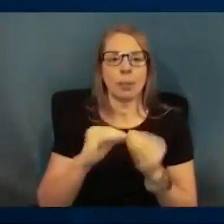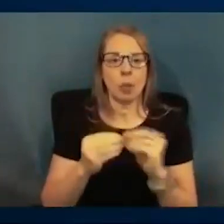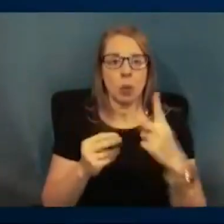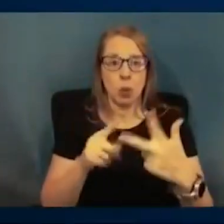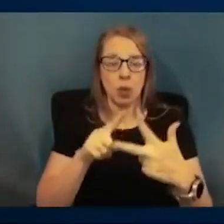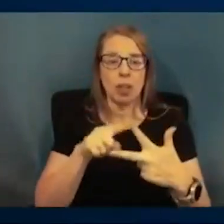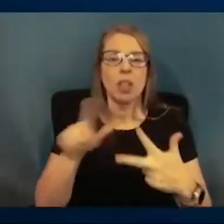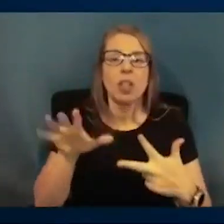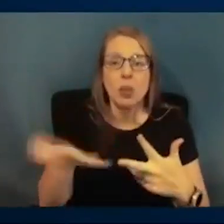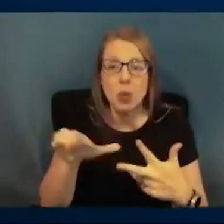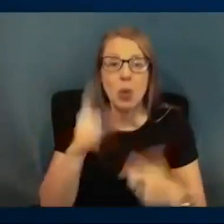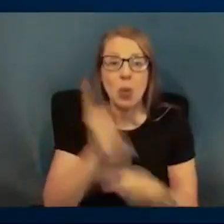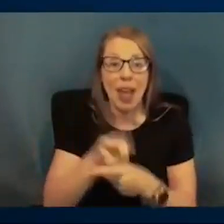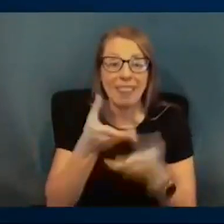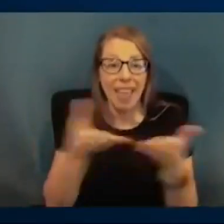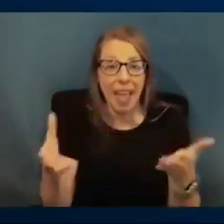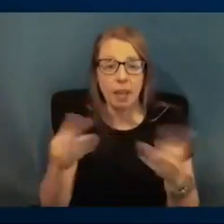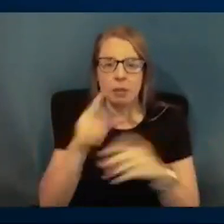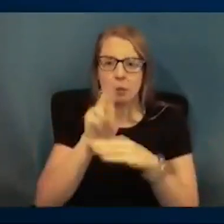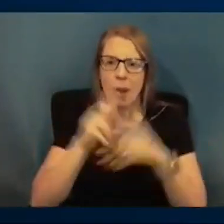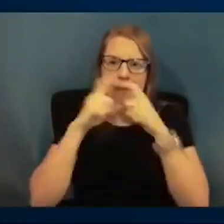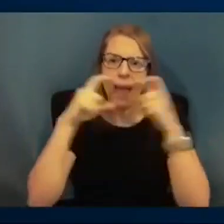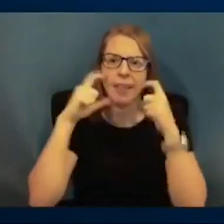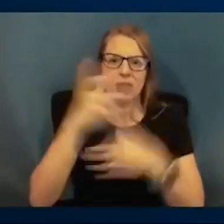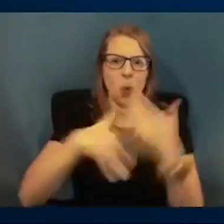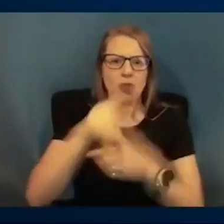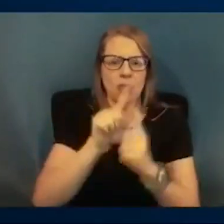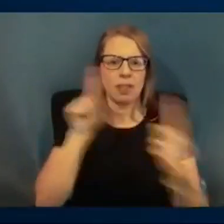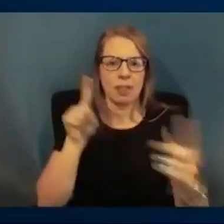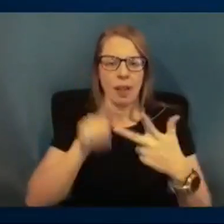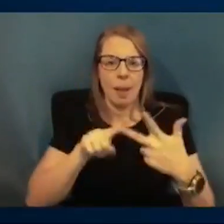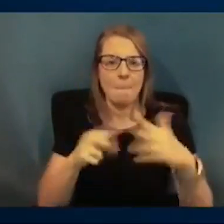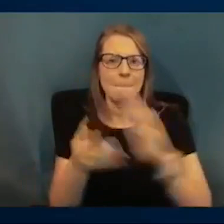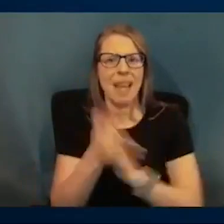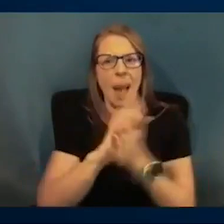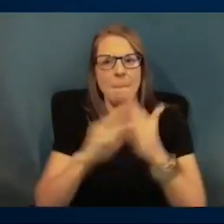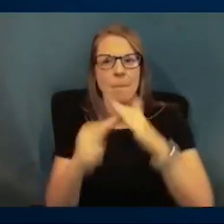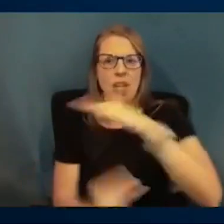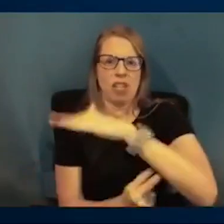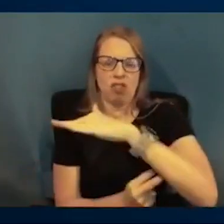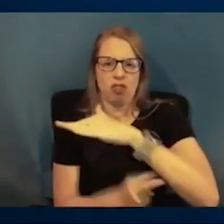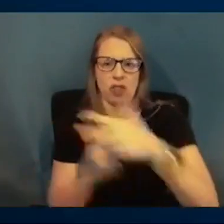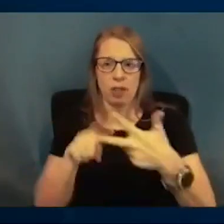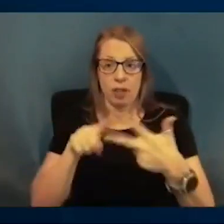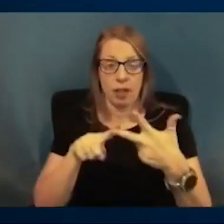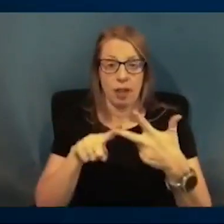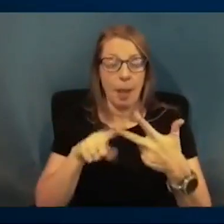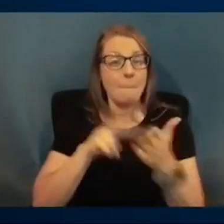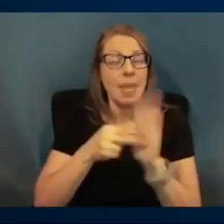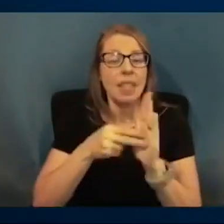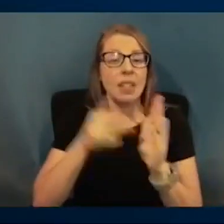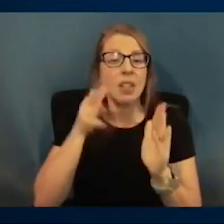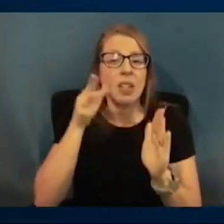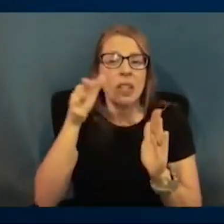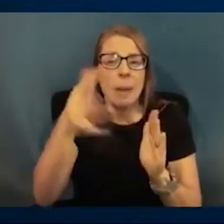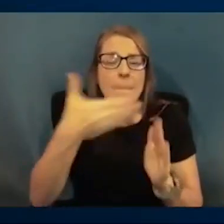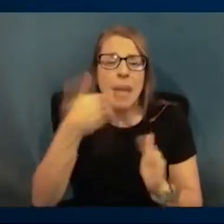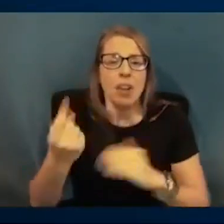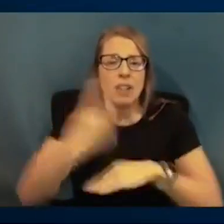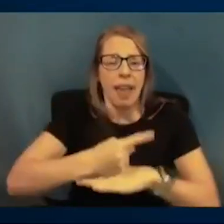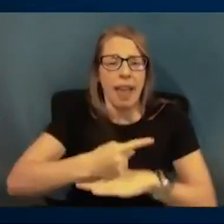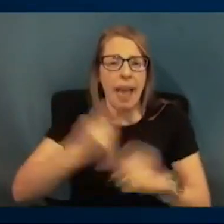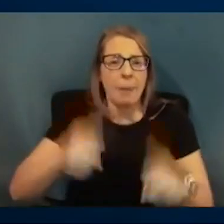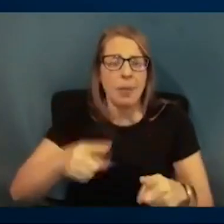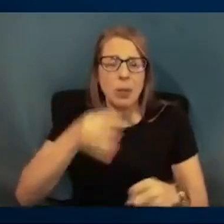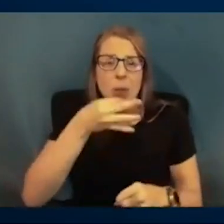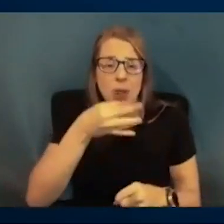your mask, keep the distance. Rule number 3, be the bridge. The bridge to the better day, and it's not that far away. You can